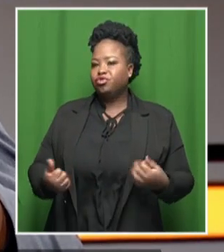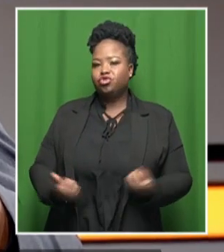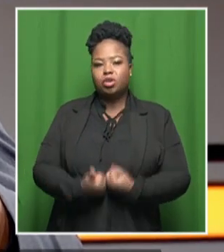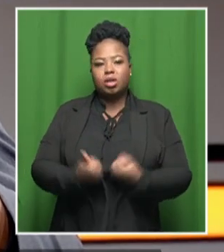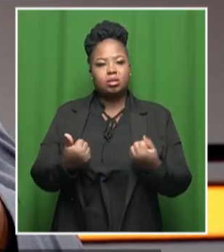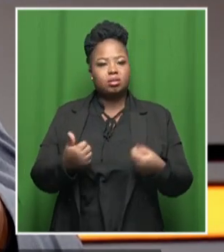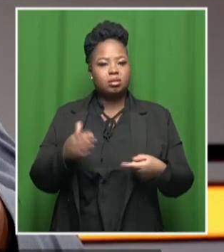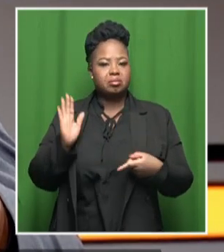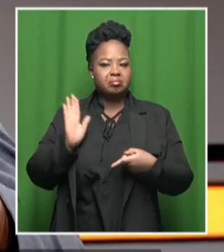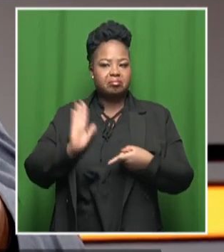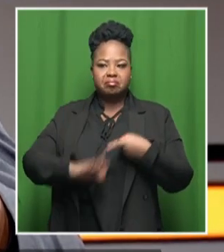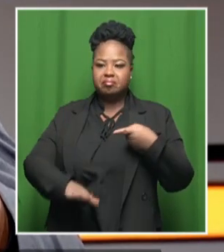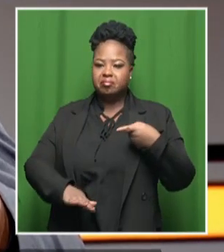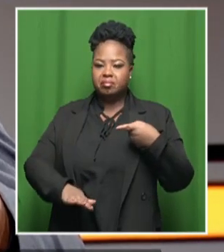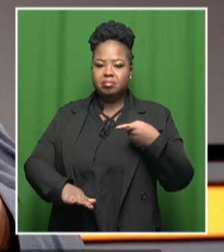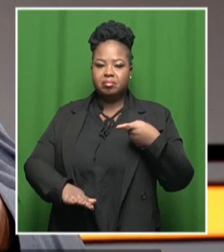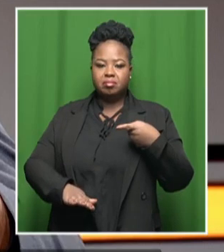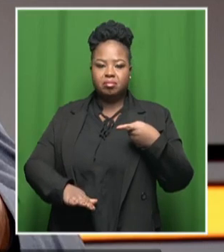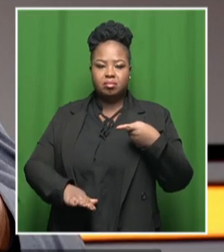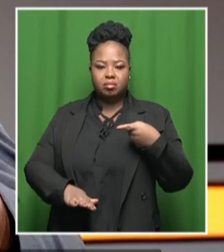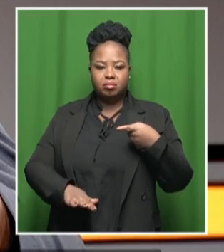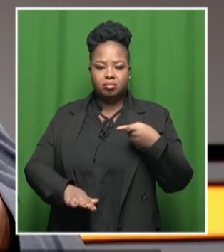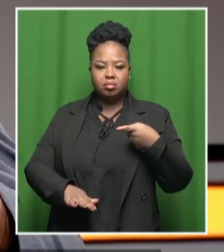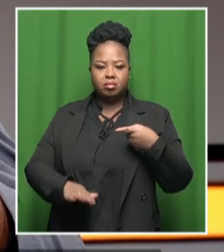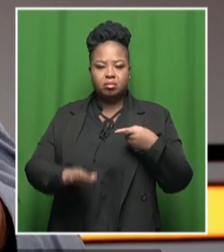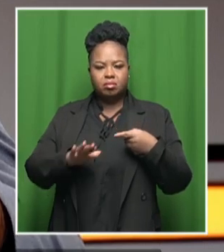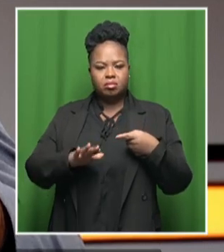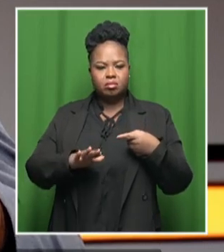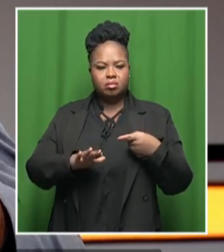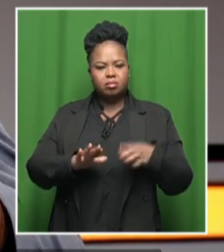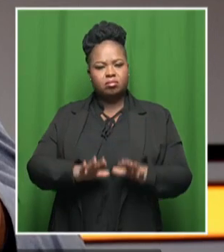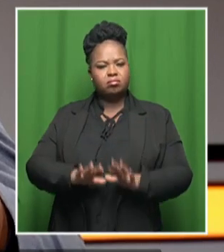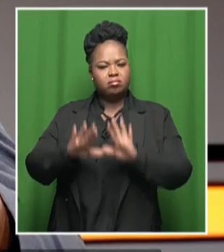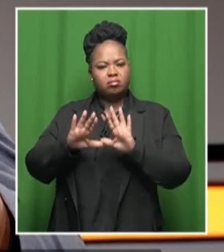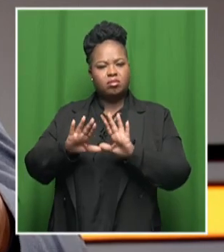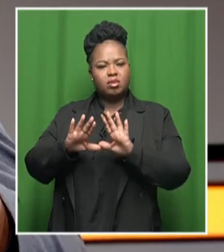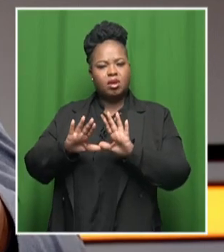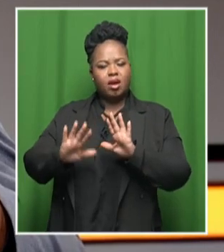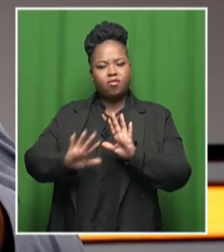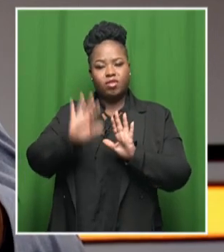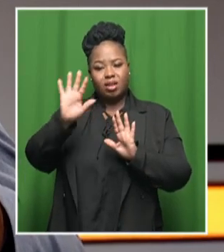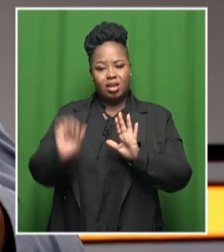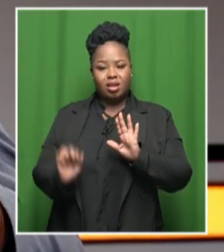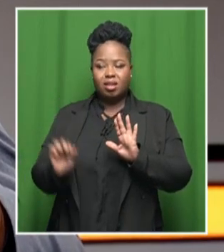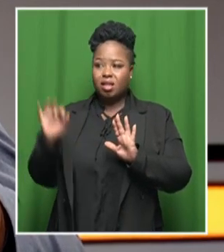of the role of the continent on world scene,